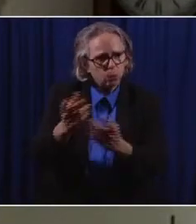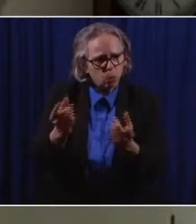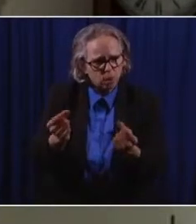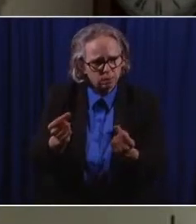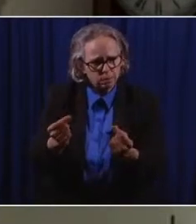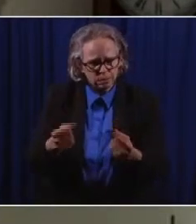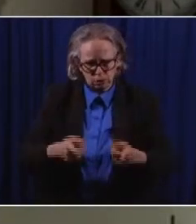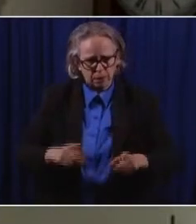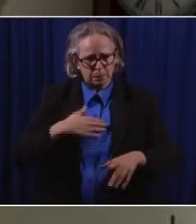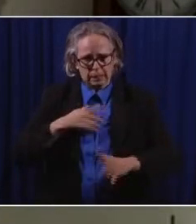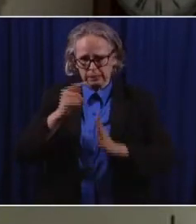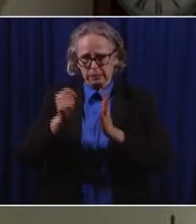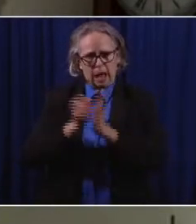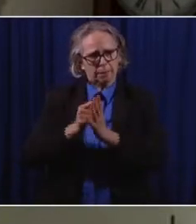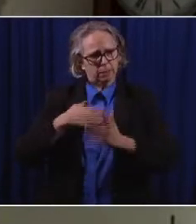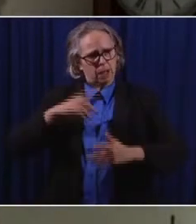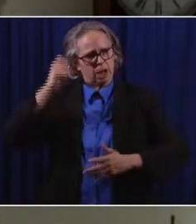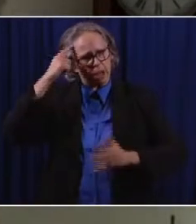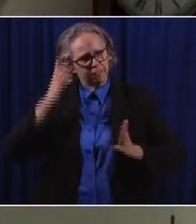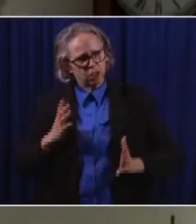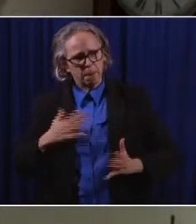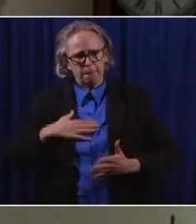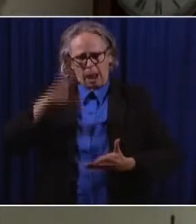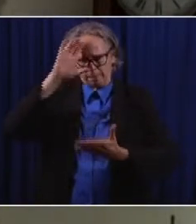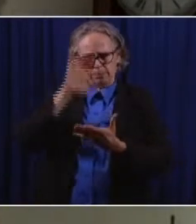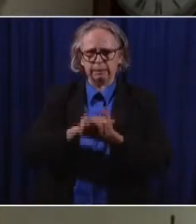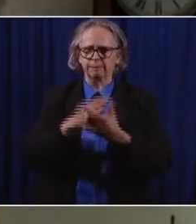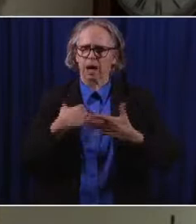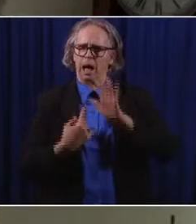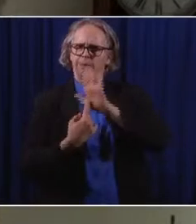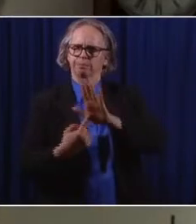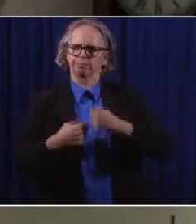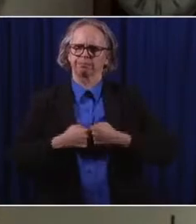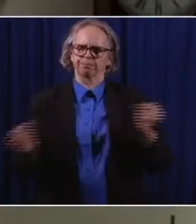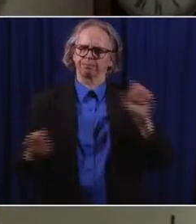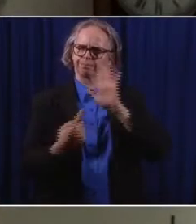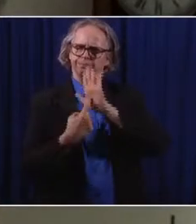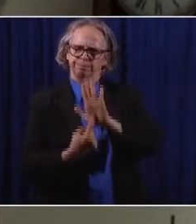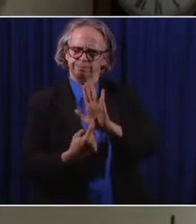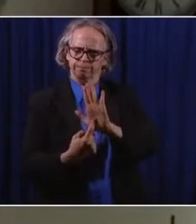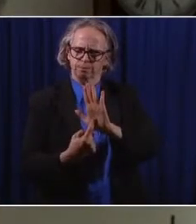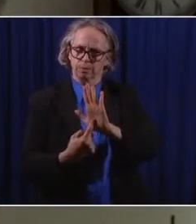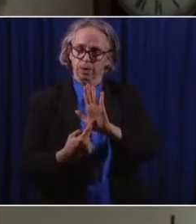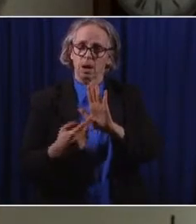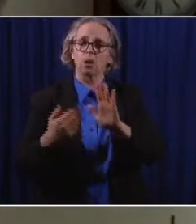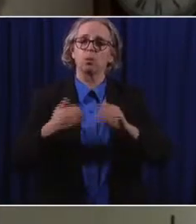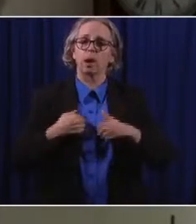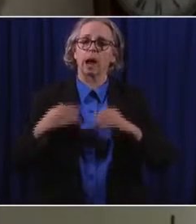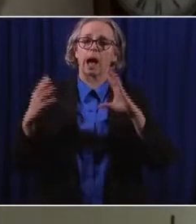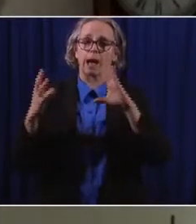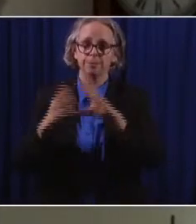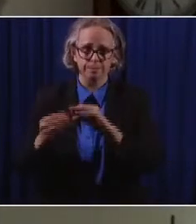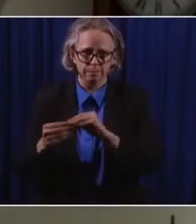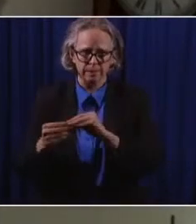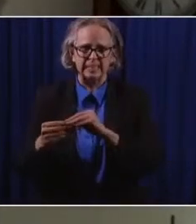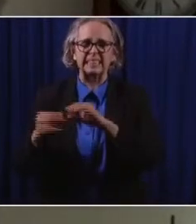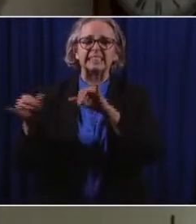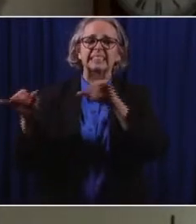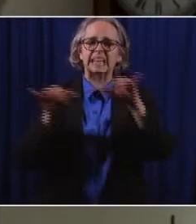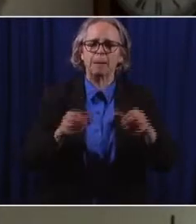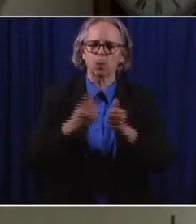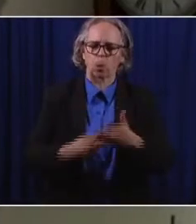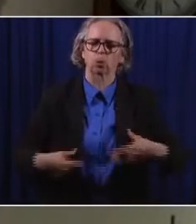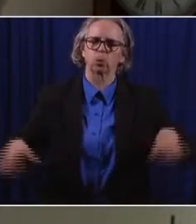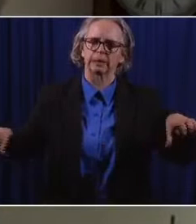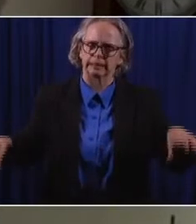I believe in and what we will do. It's not just what I believe in. It's not just what I say. It's what we do. And so, we'll continue to